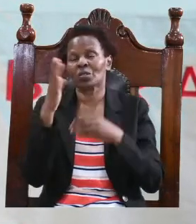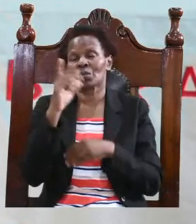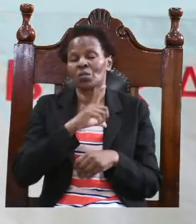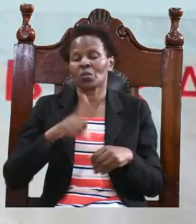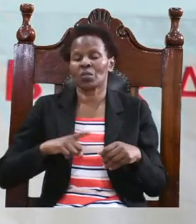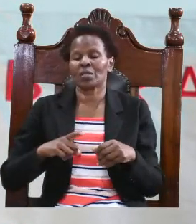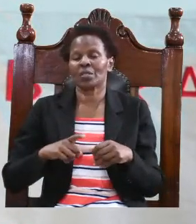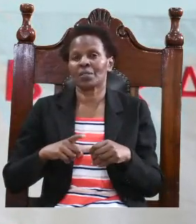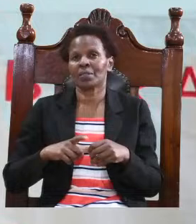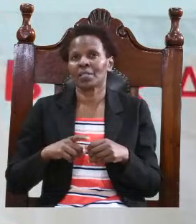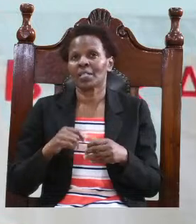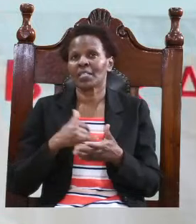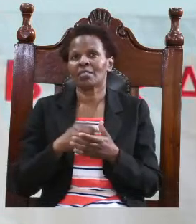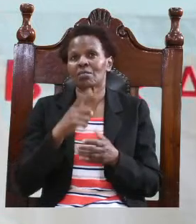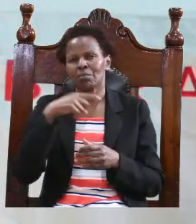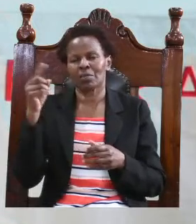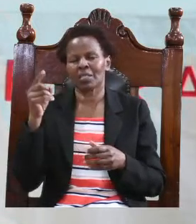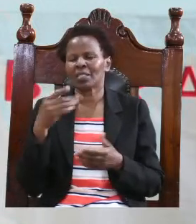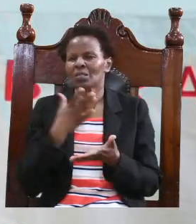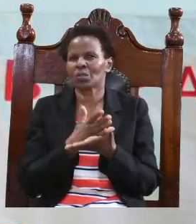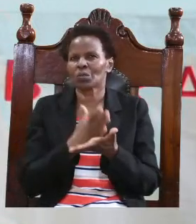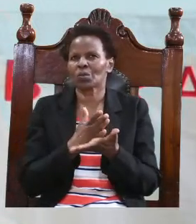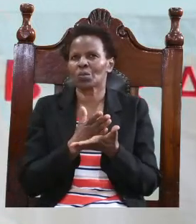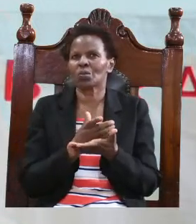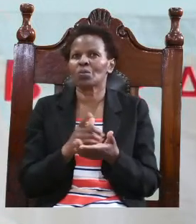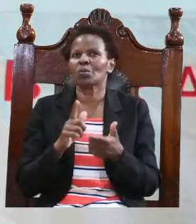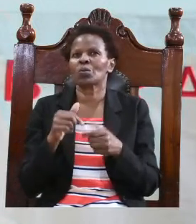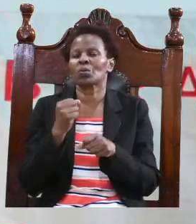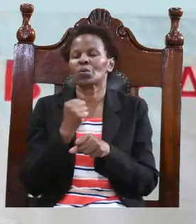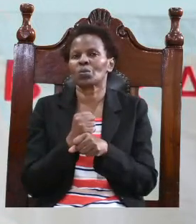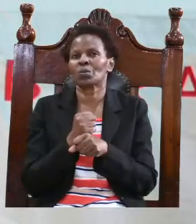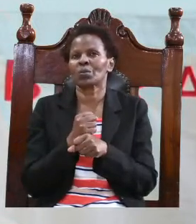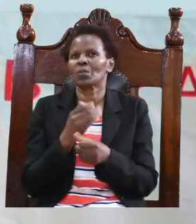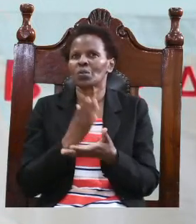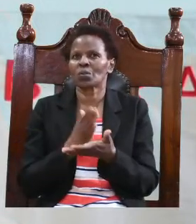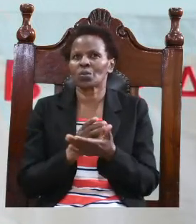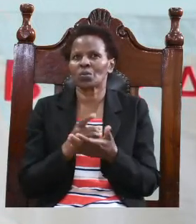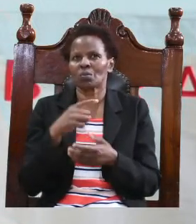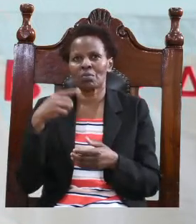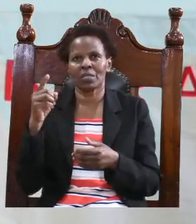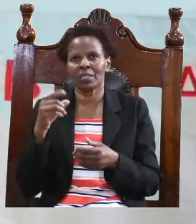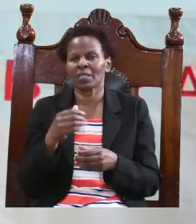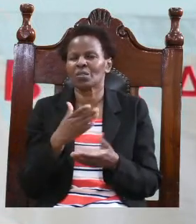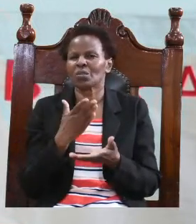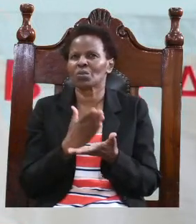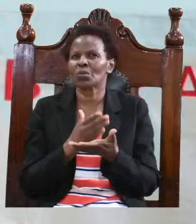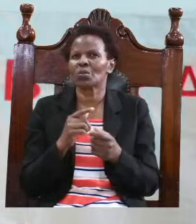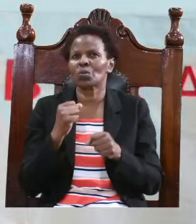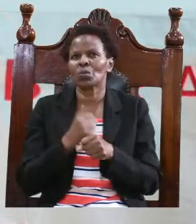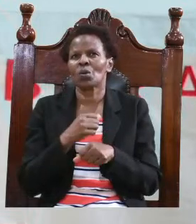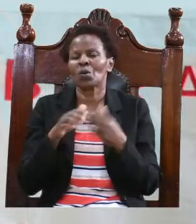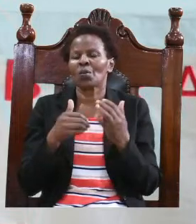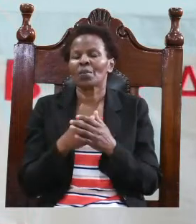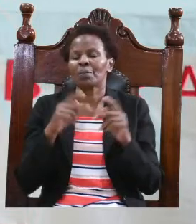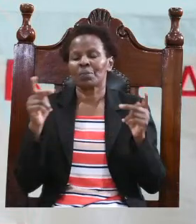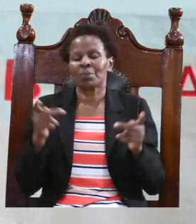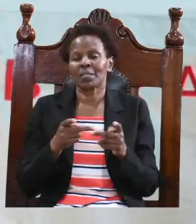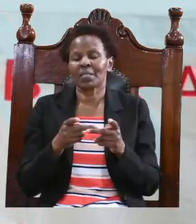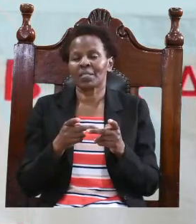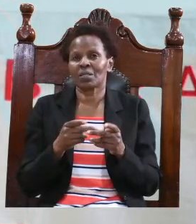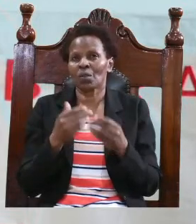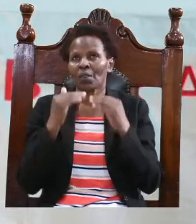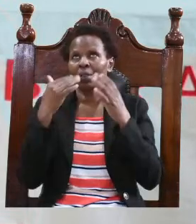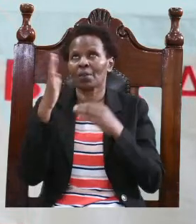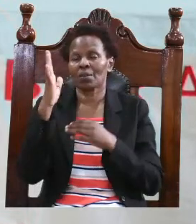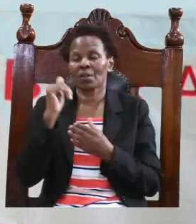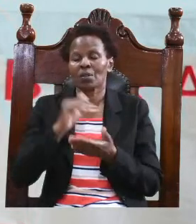our God. It is right and fitting so to do. It is indeed right and fitting at all times and in all places to give you